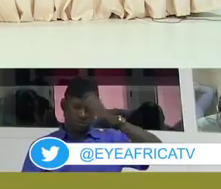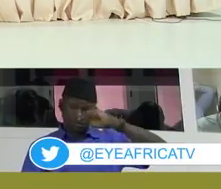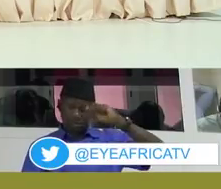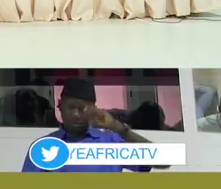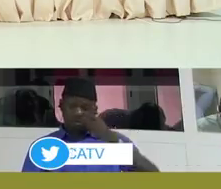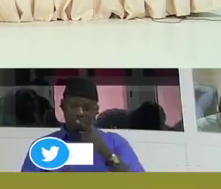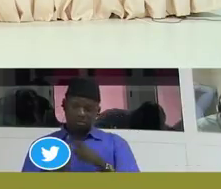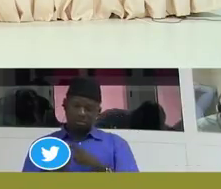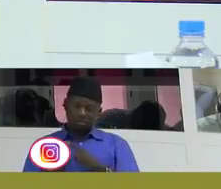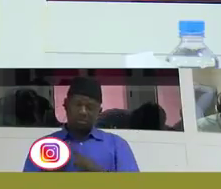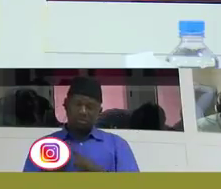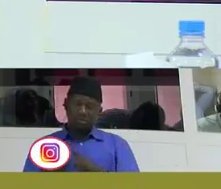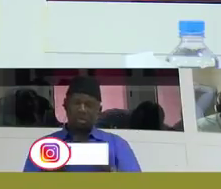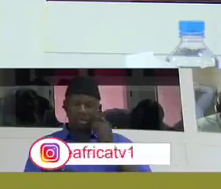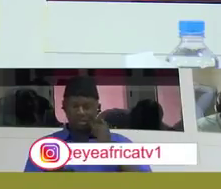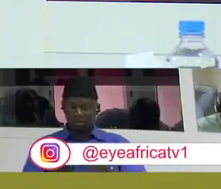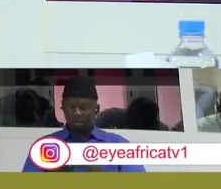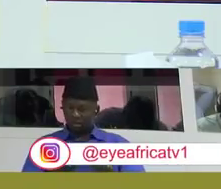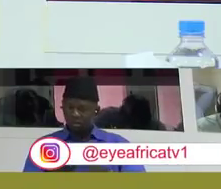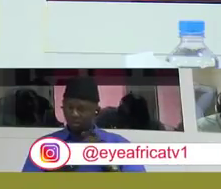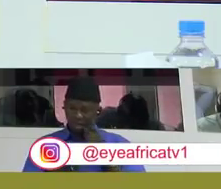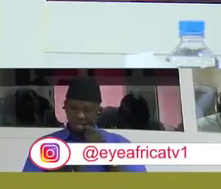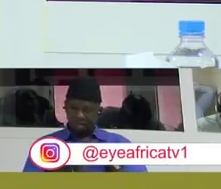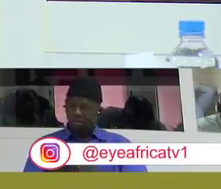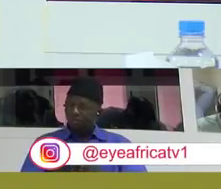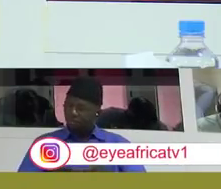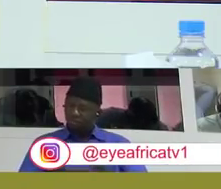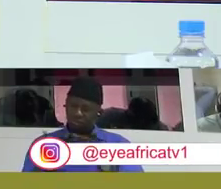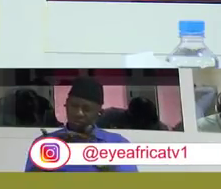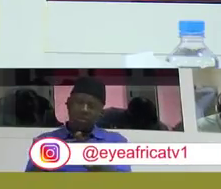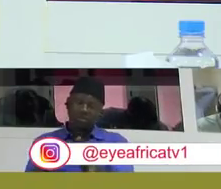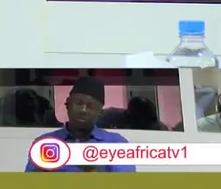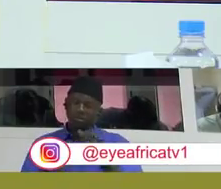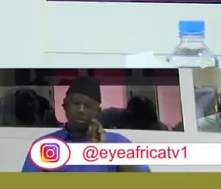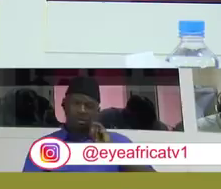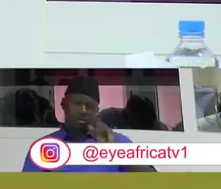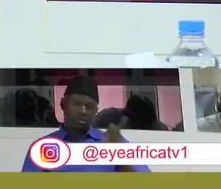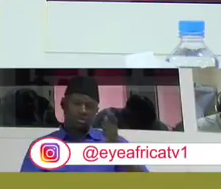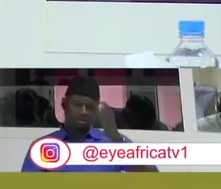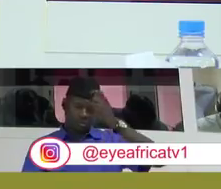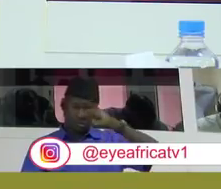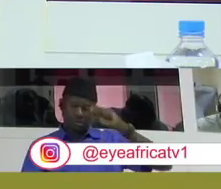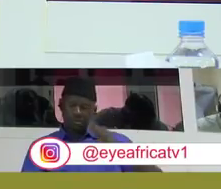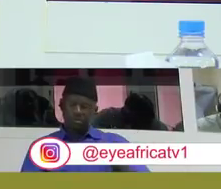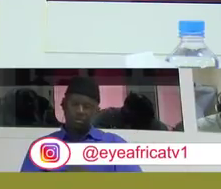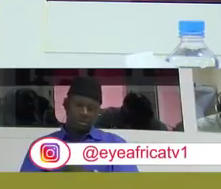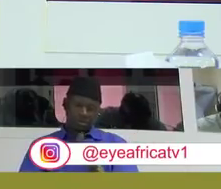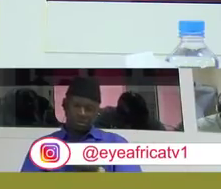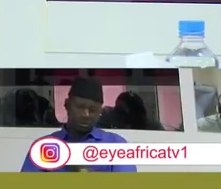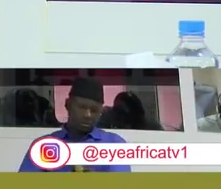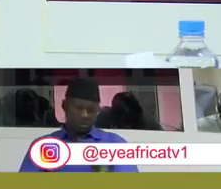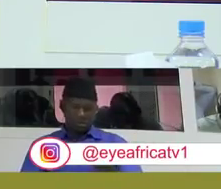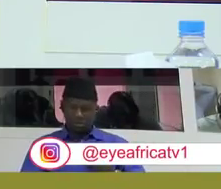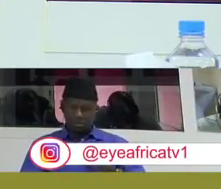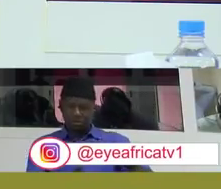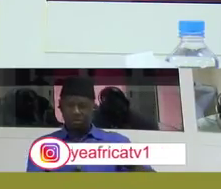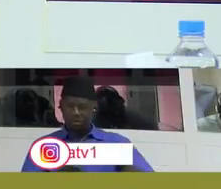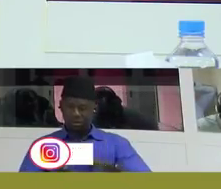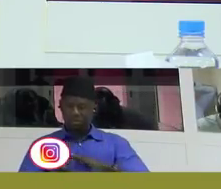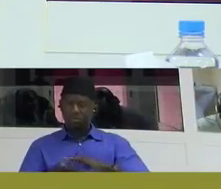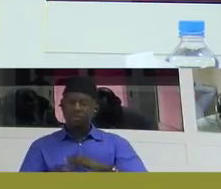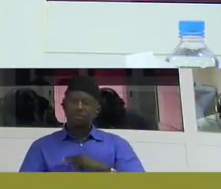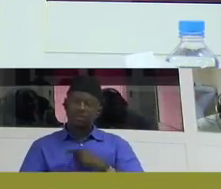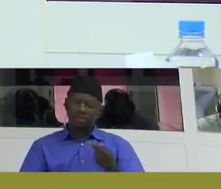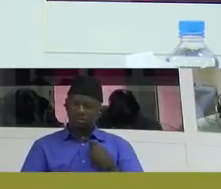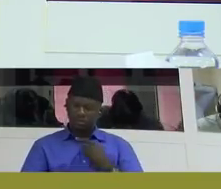and letters to the Inspector General. And they received it. And